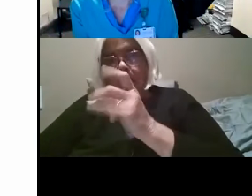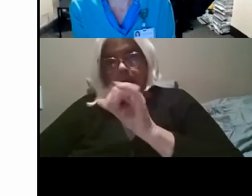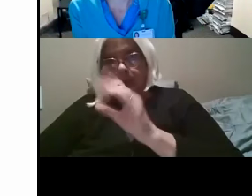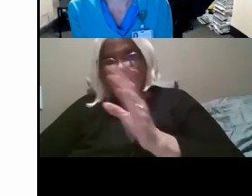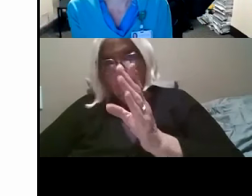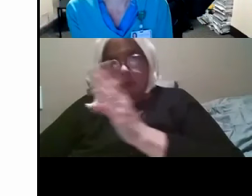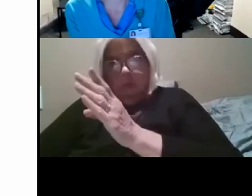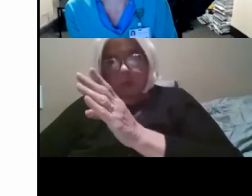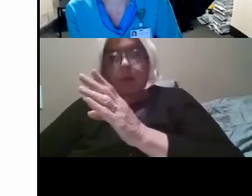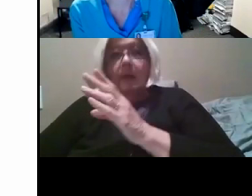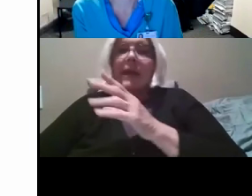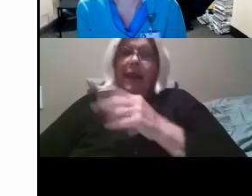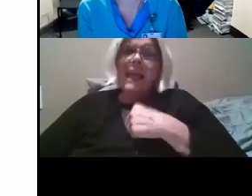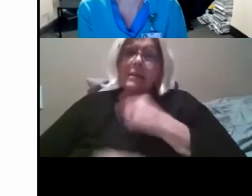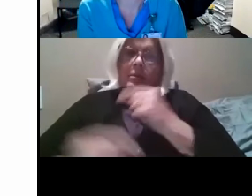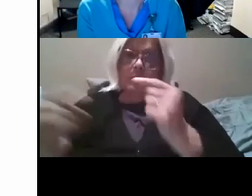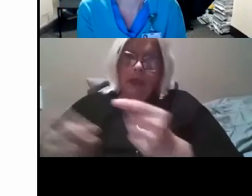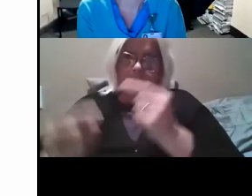sure. So